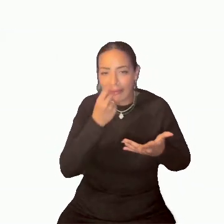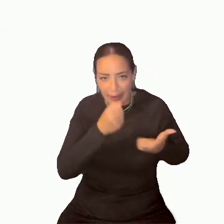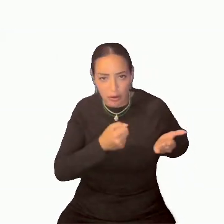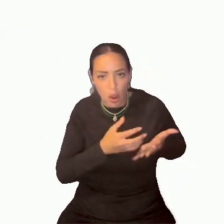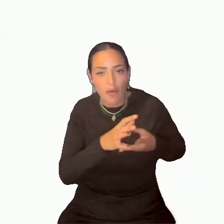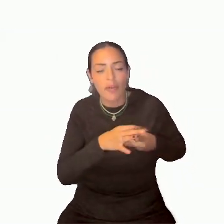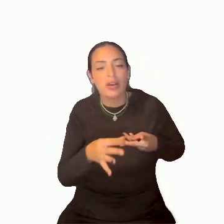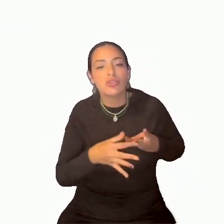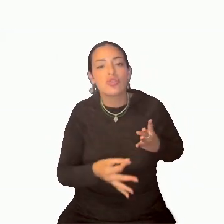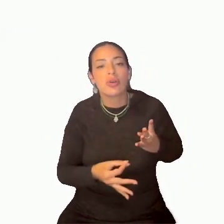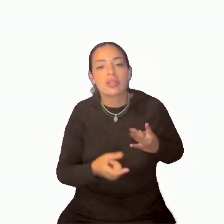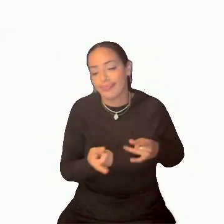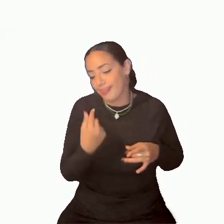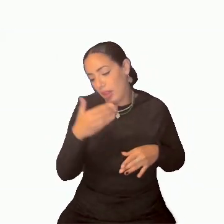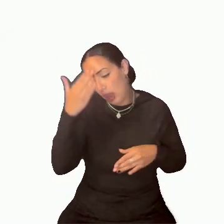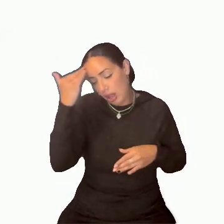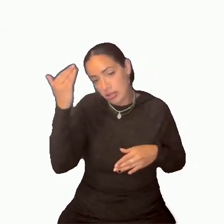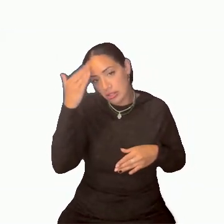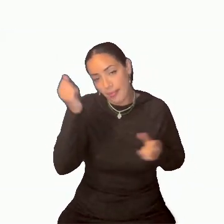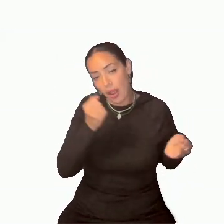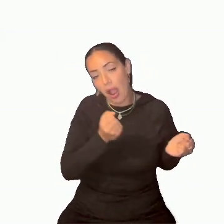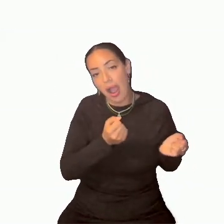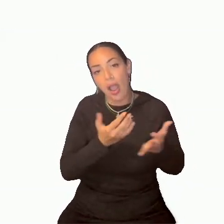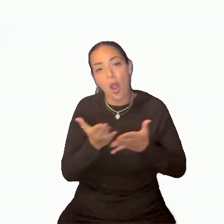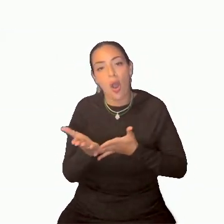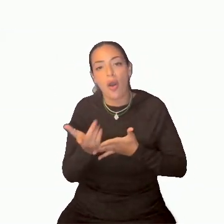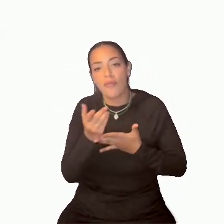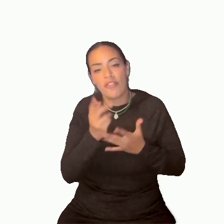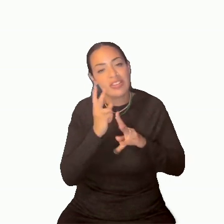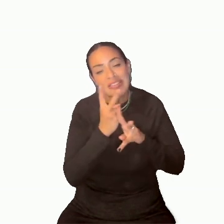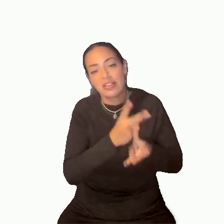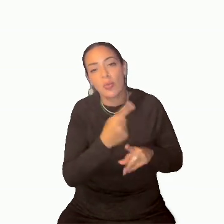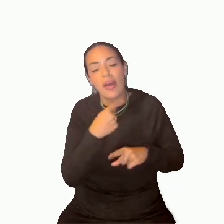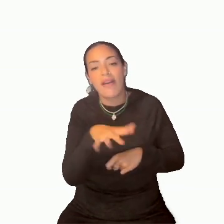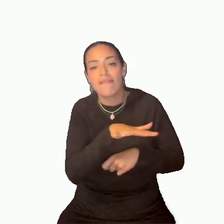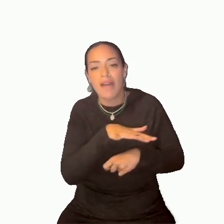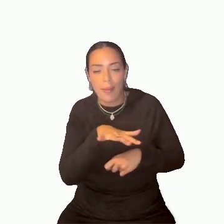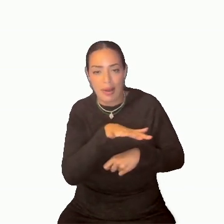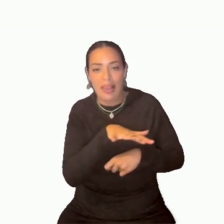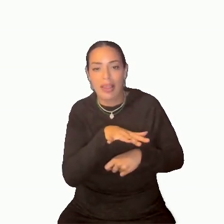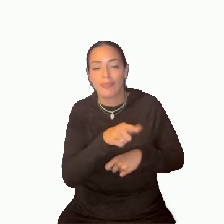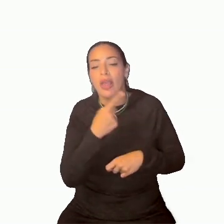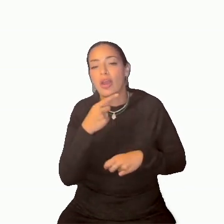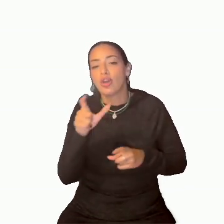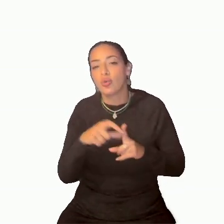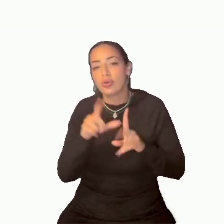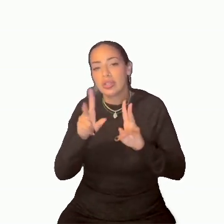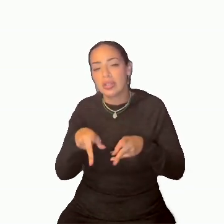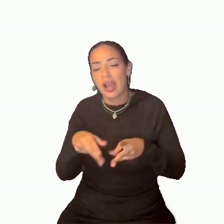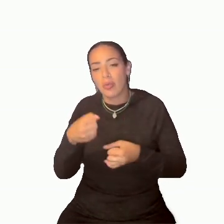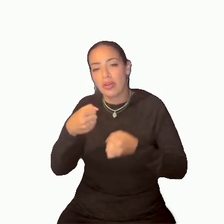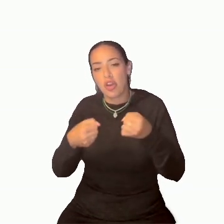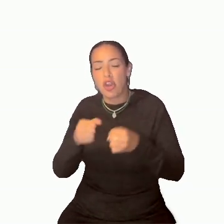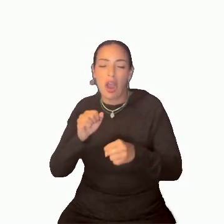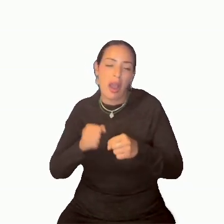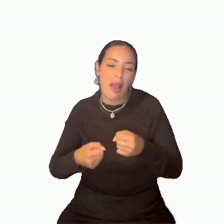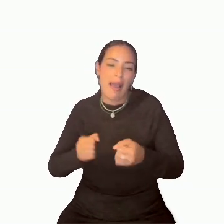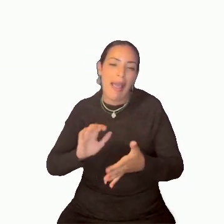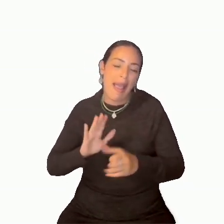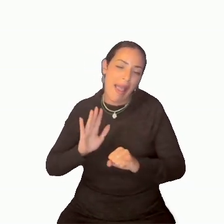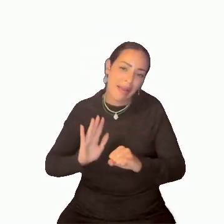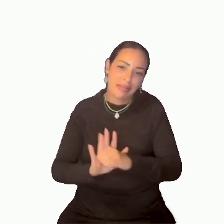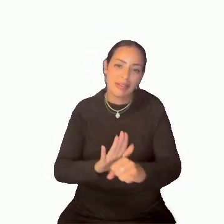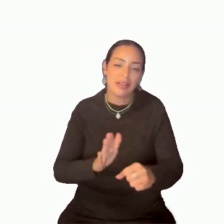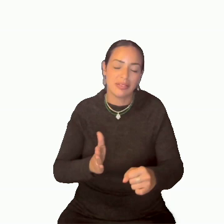example, last summer I visited a bereaved family whose daughter had died in a road traffic collision. As part of the investigation, a decision had